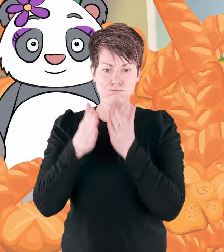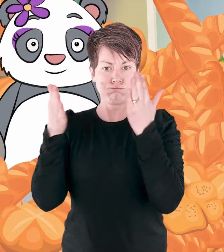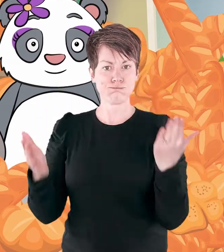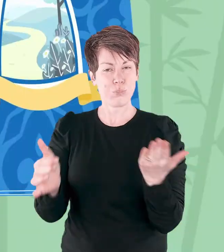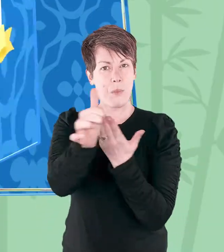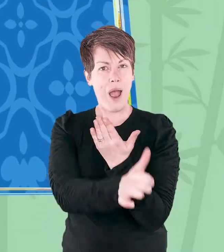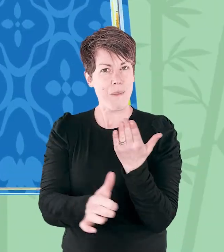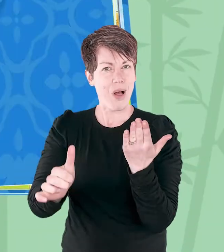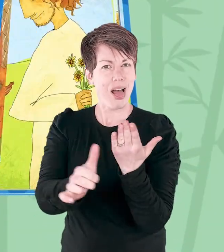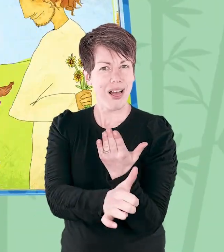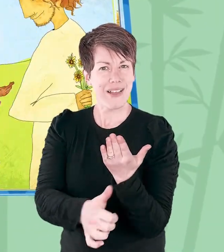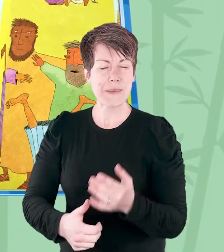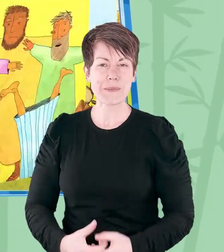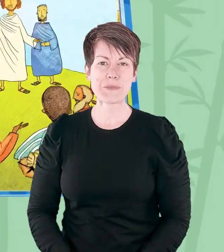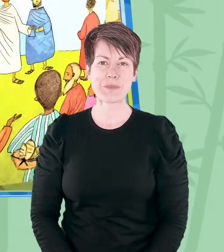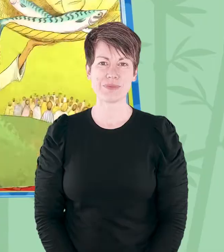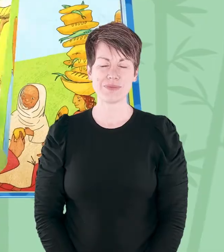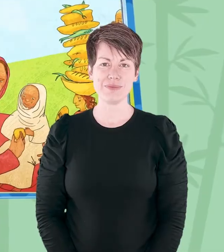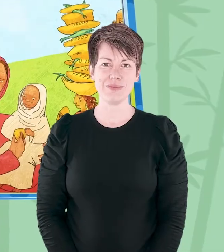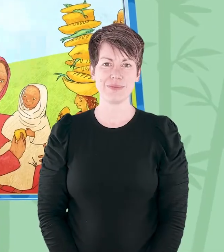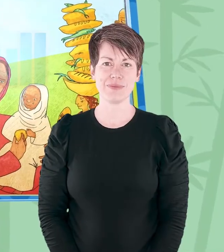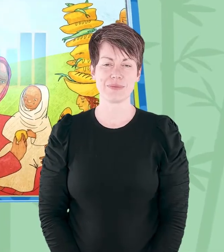open the Bible together.